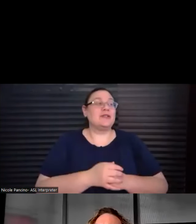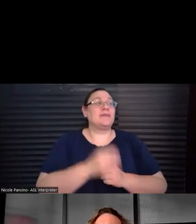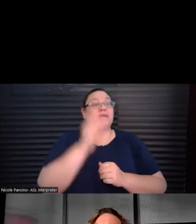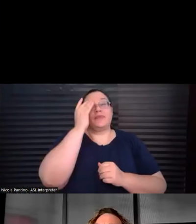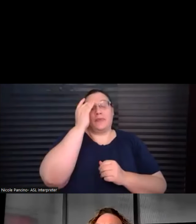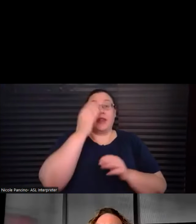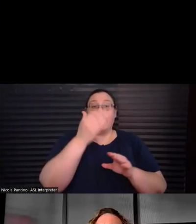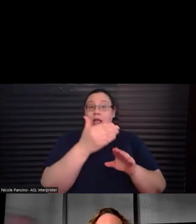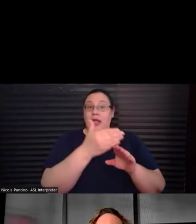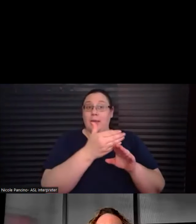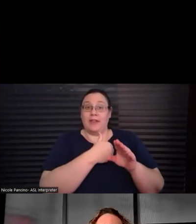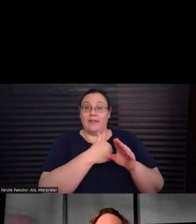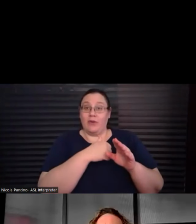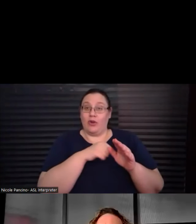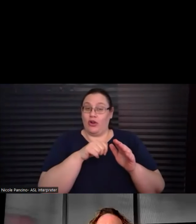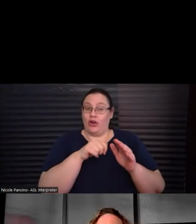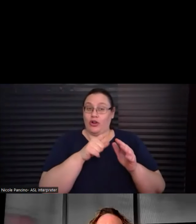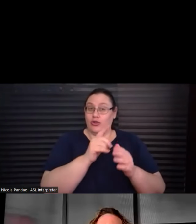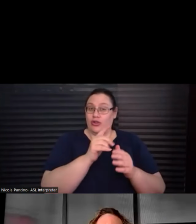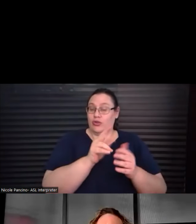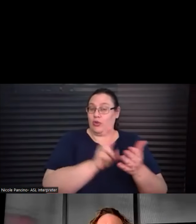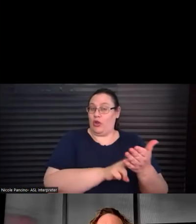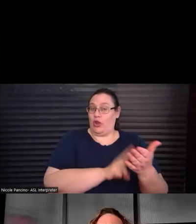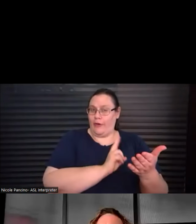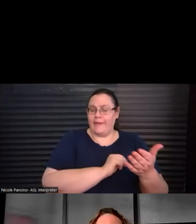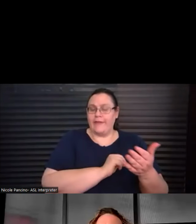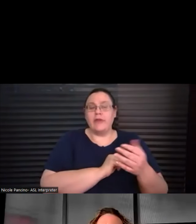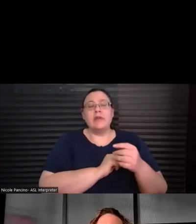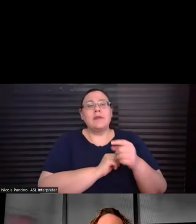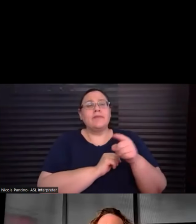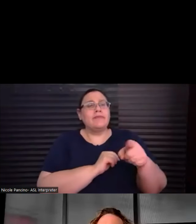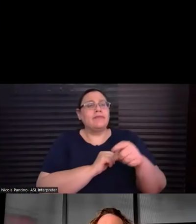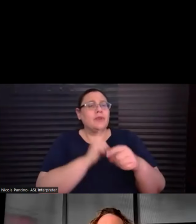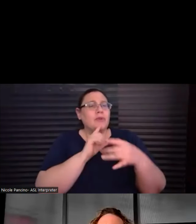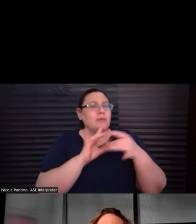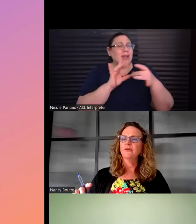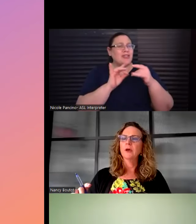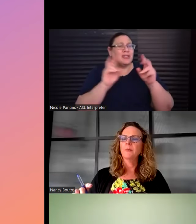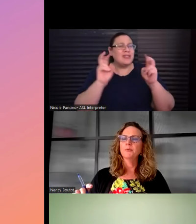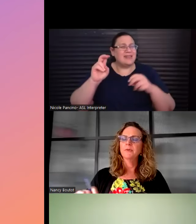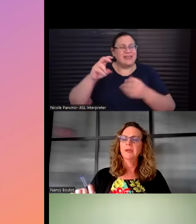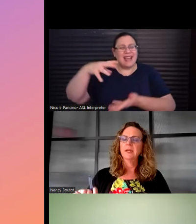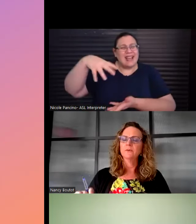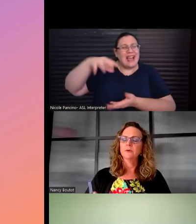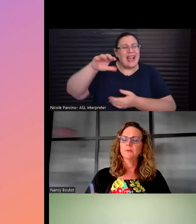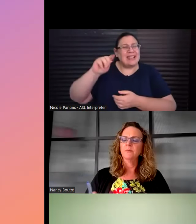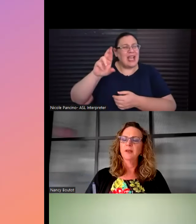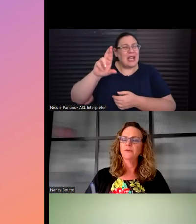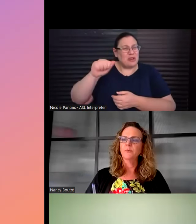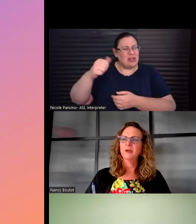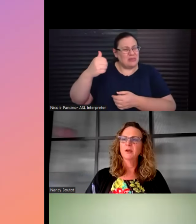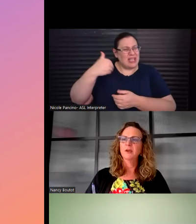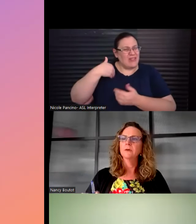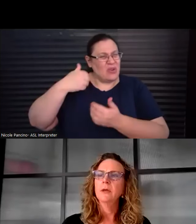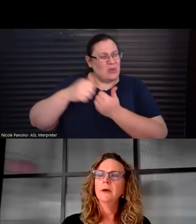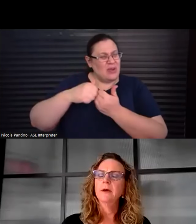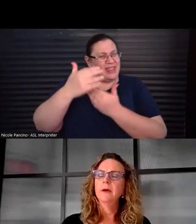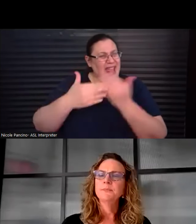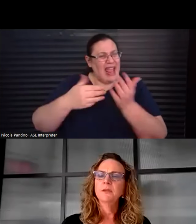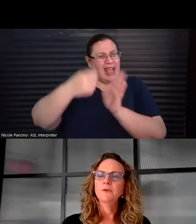go, you mentioned something, a certain camera when you had the picture up, the handwritten pencil